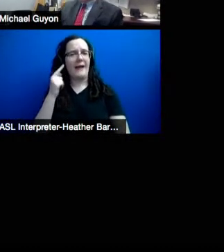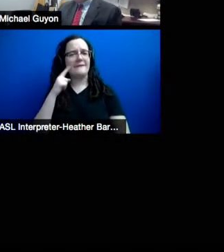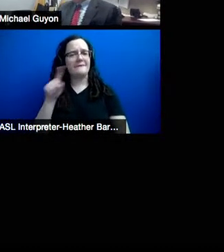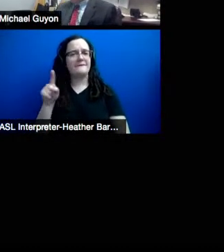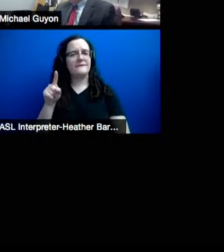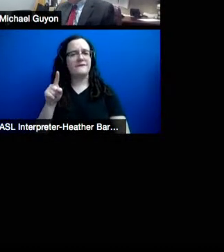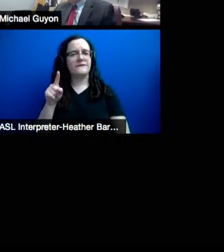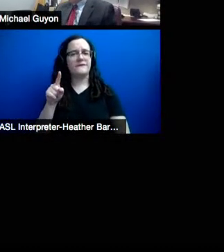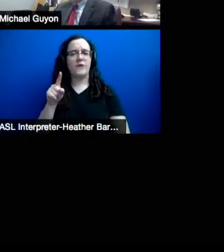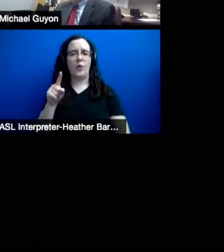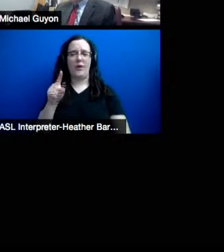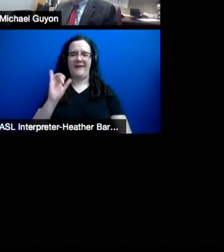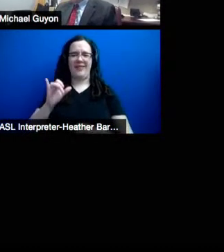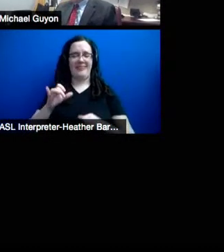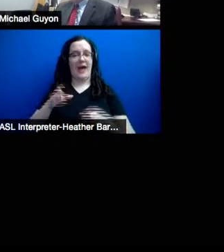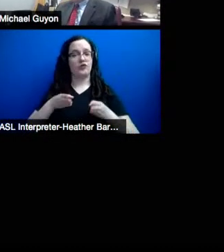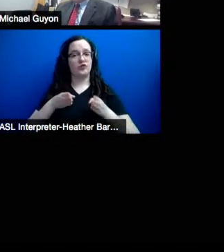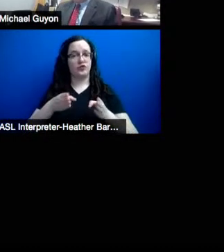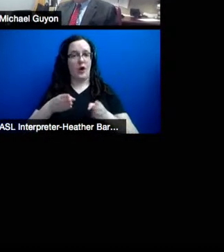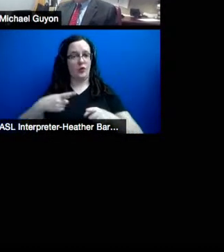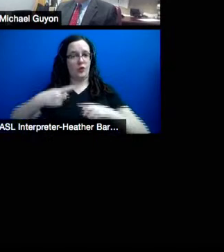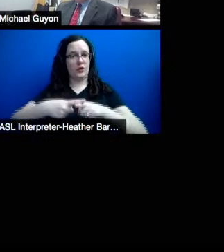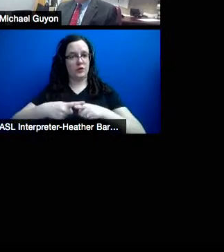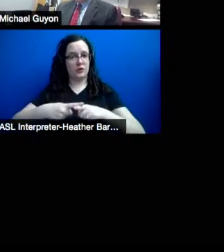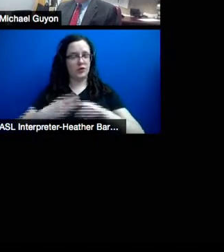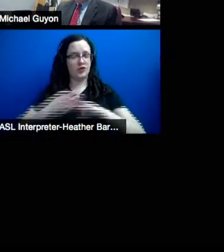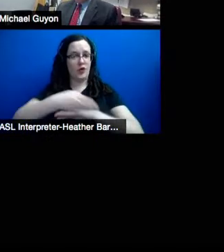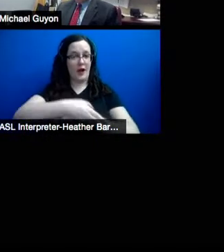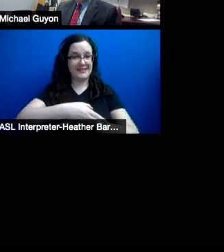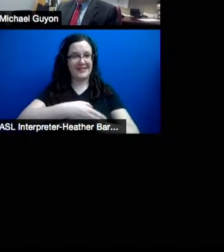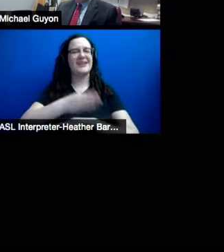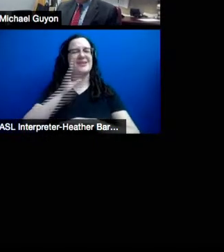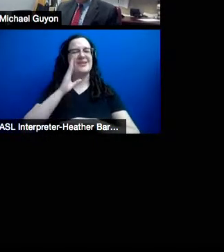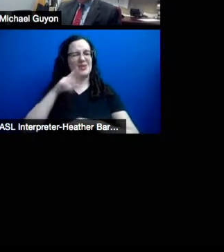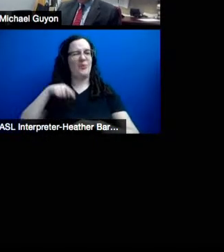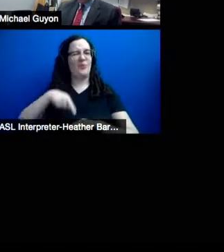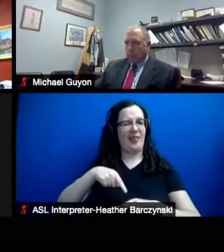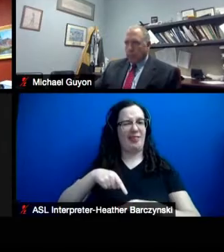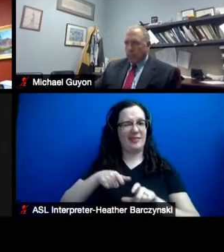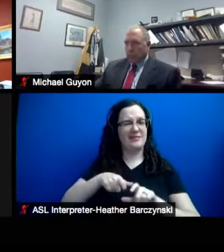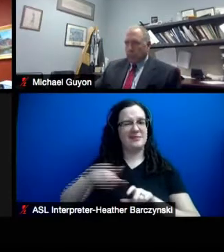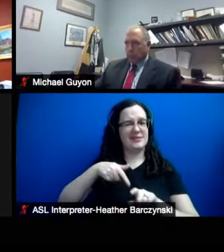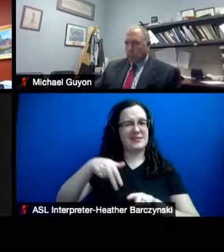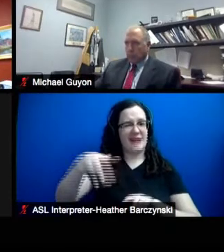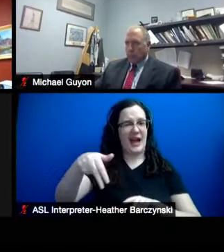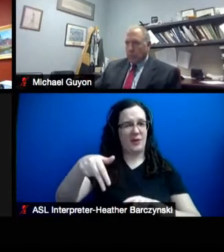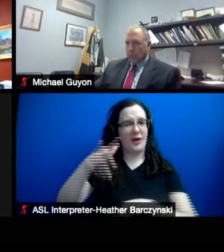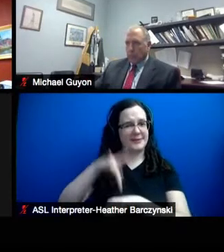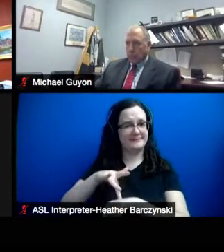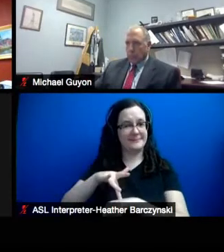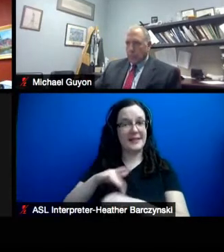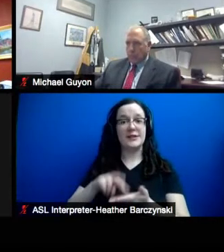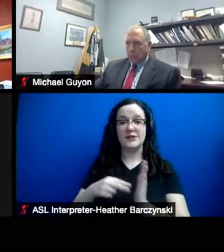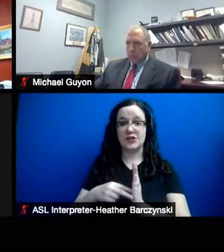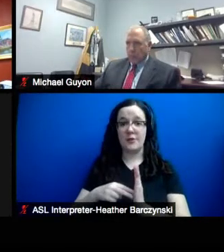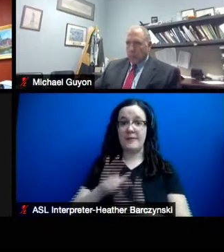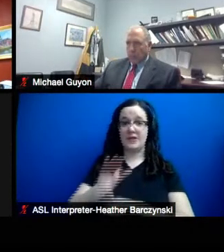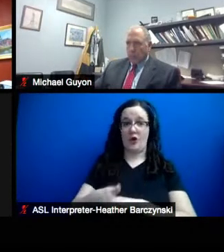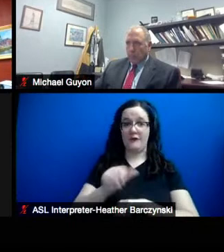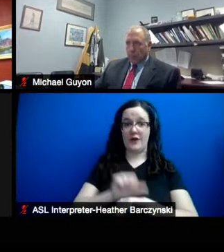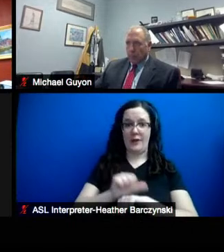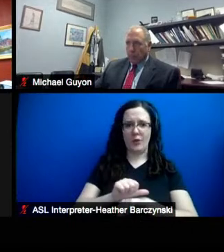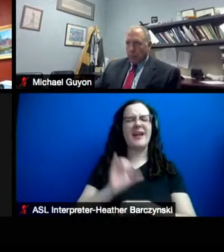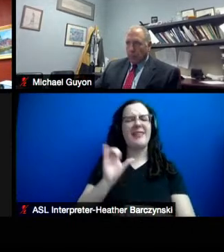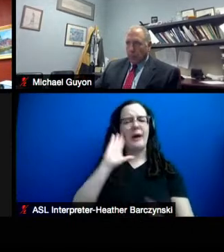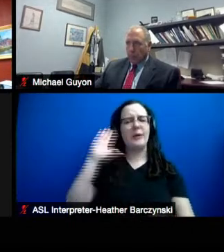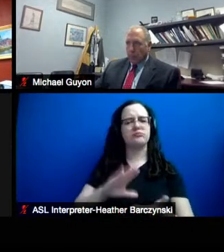the road, and we will be in the sidewalk. So that would minimize, if we could get the night work there, any impacts to pedestrians, because we